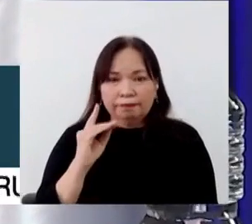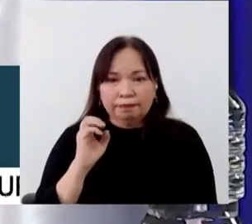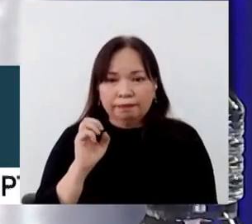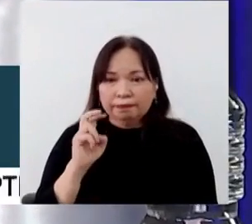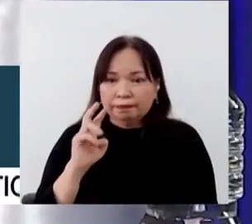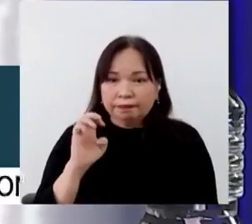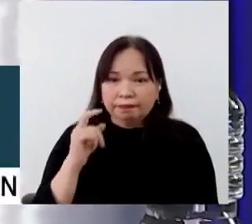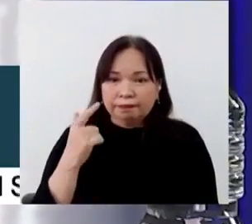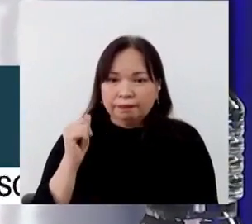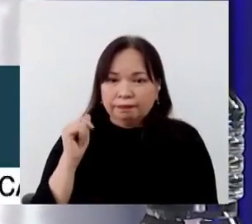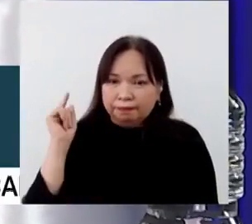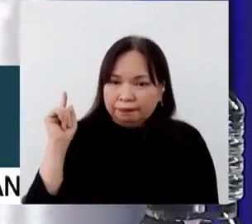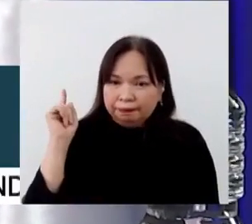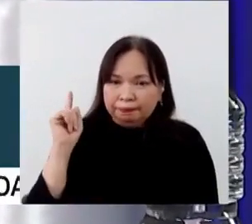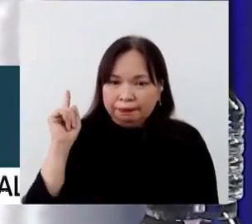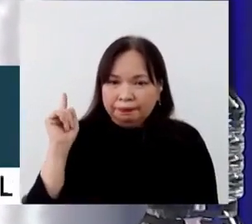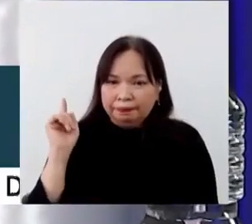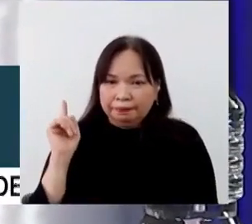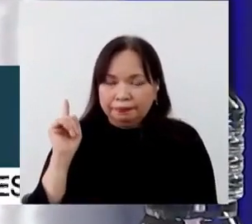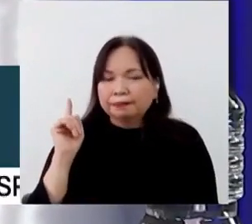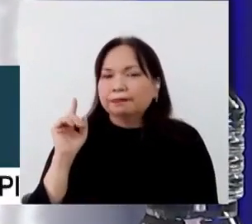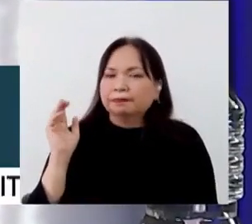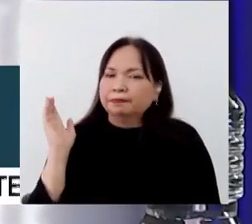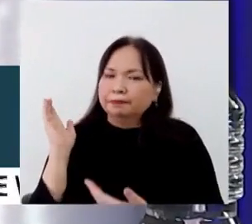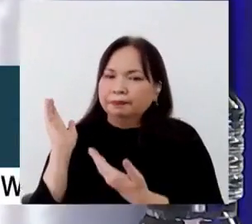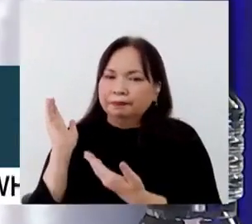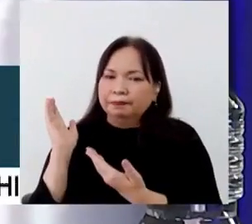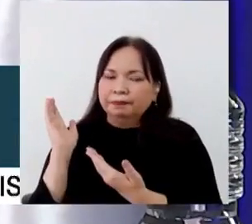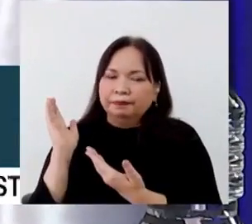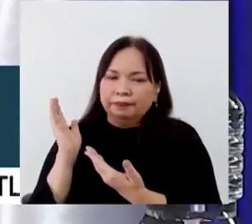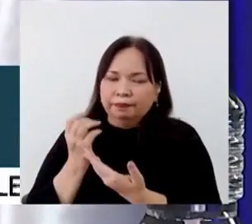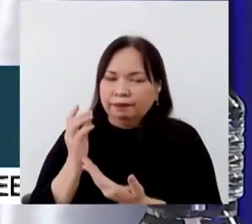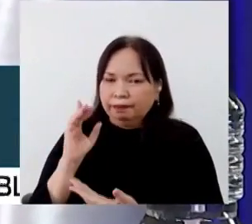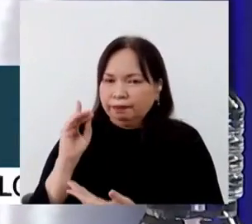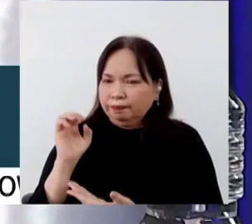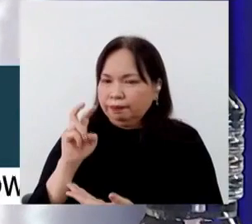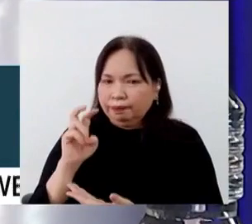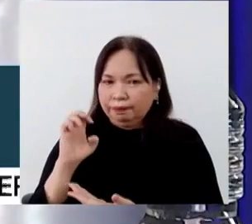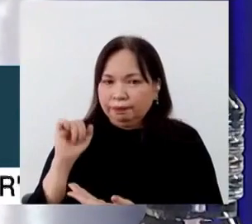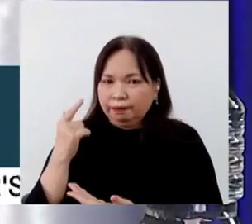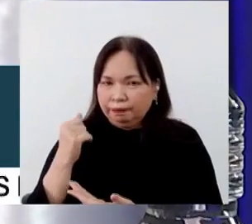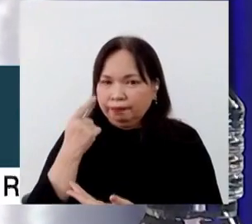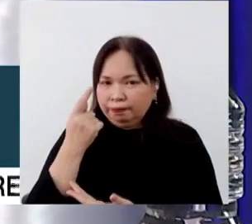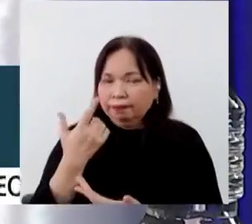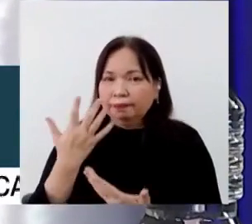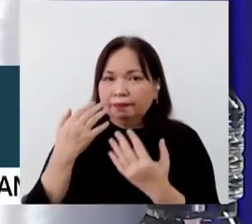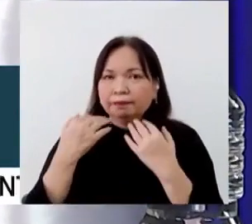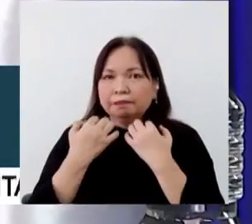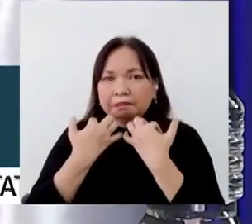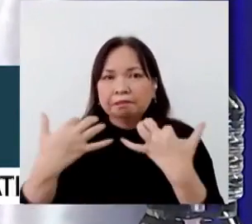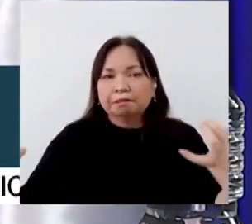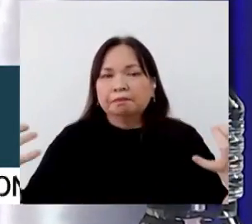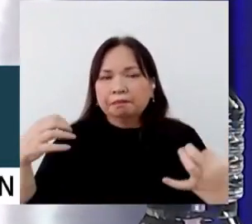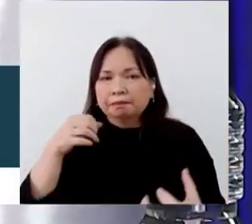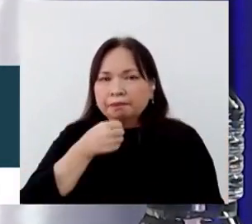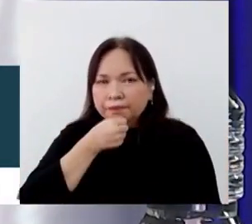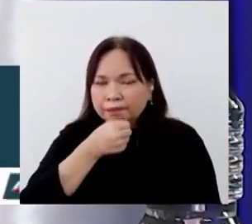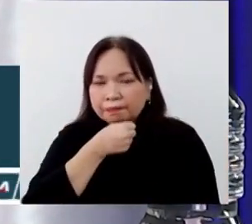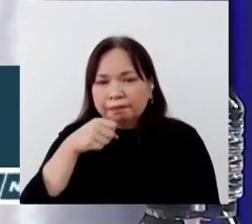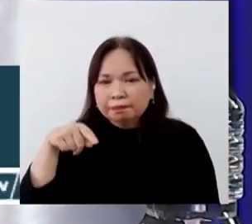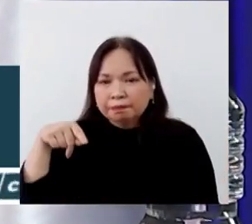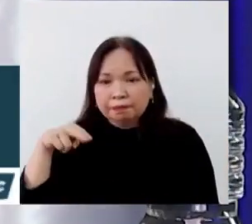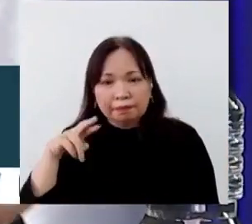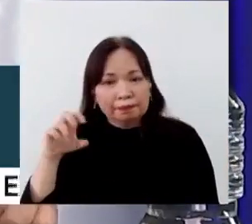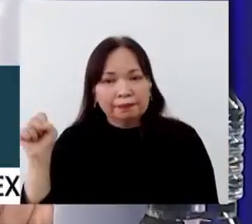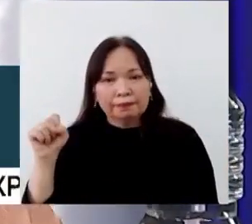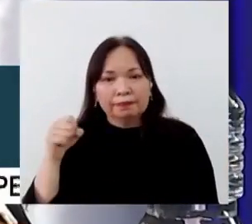briefing of the Department of Foreign Affairs there in Malacañang. And as he gave the current situation,